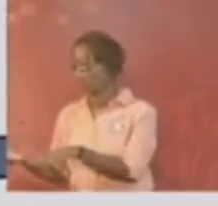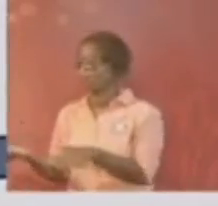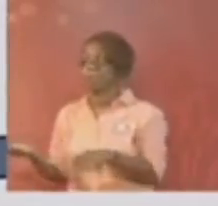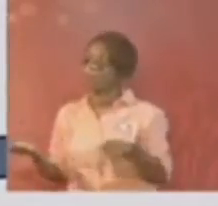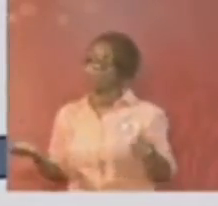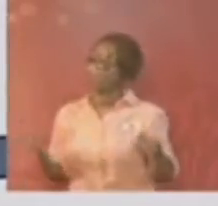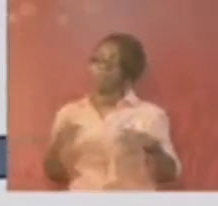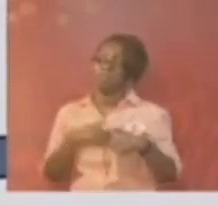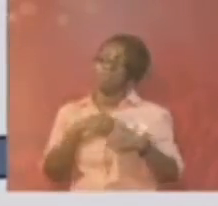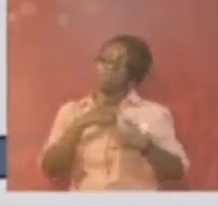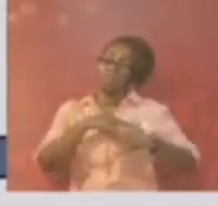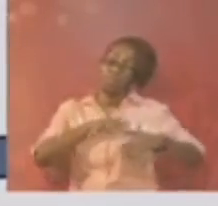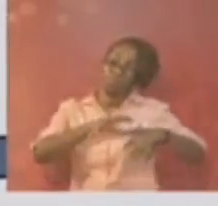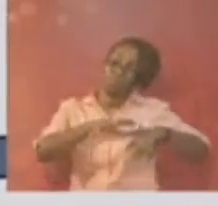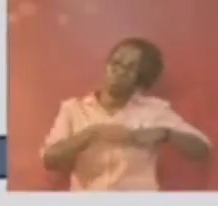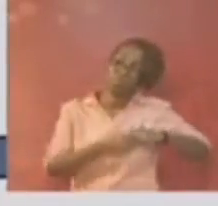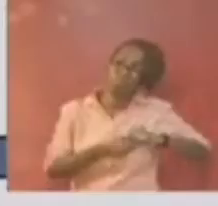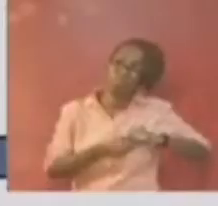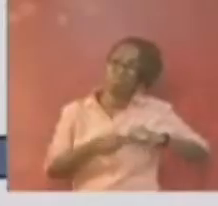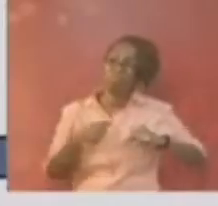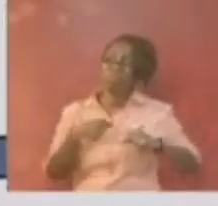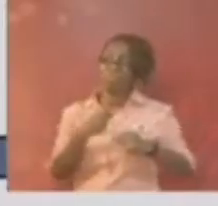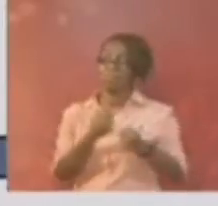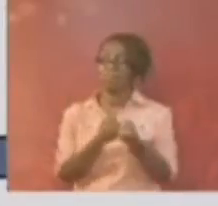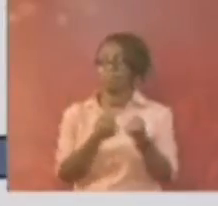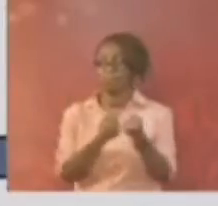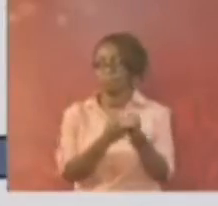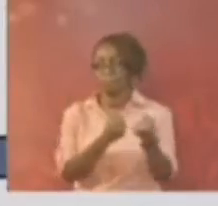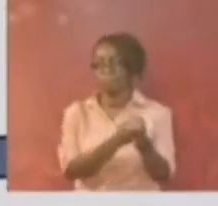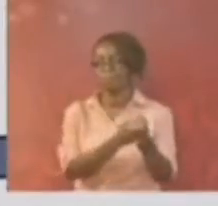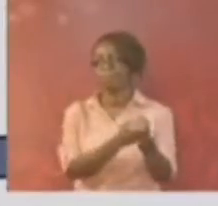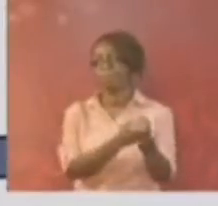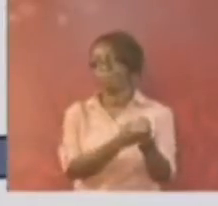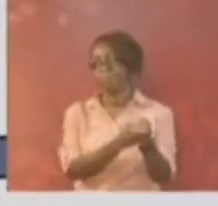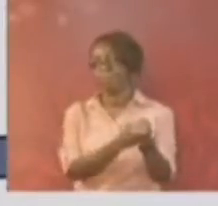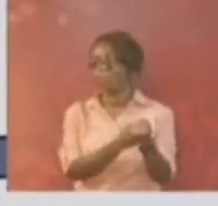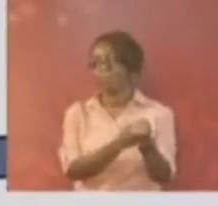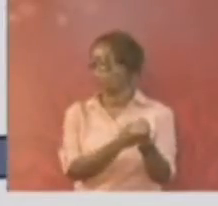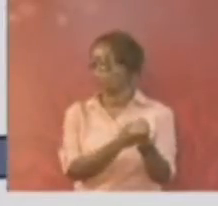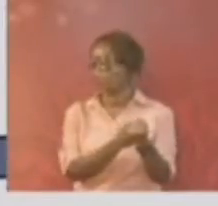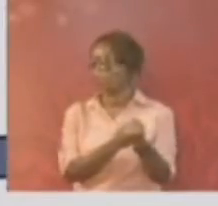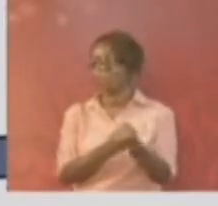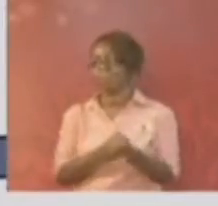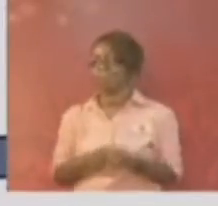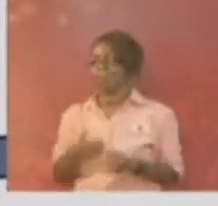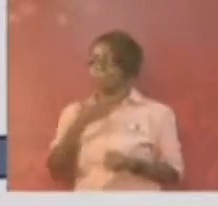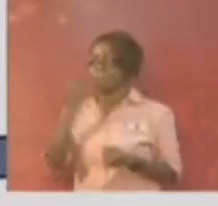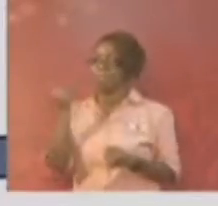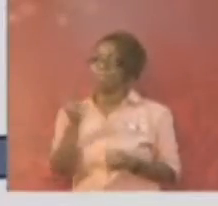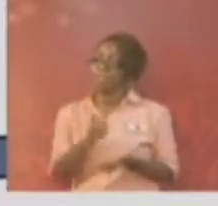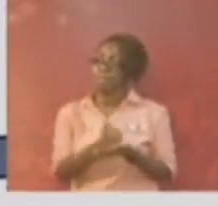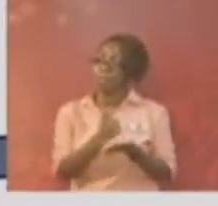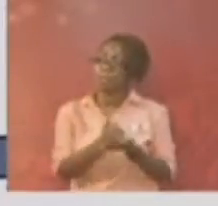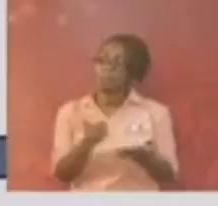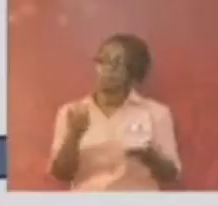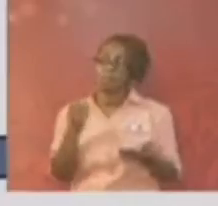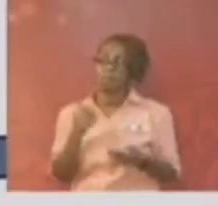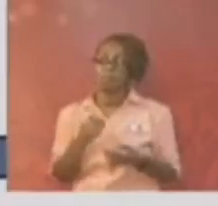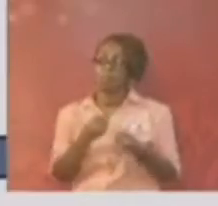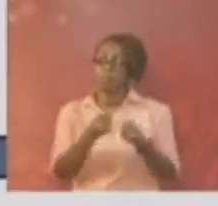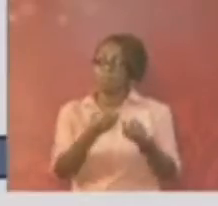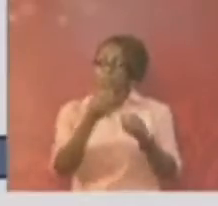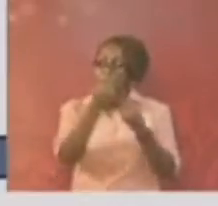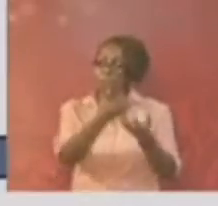these relatives. The major issue here has been information, providing information to them about the